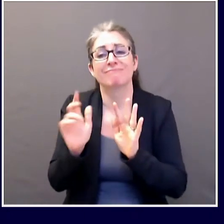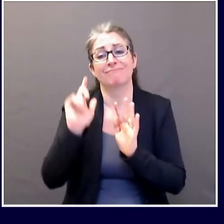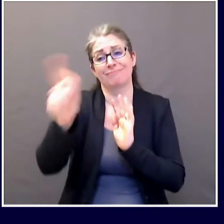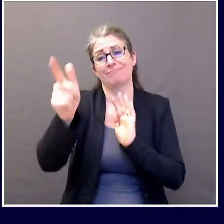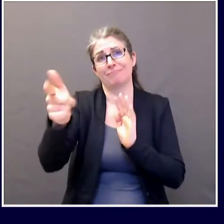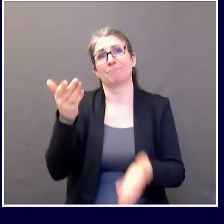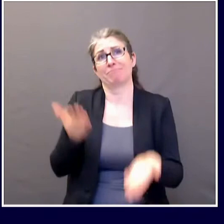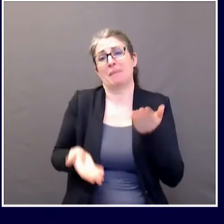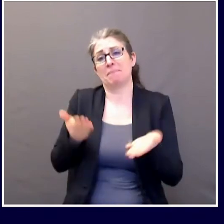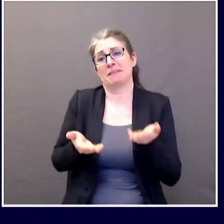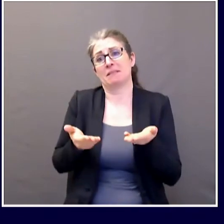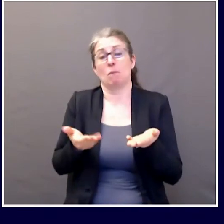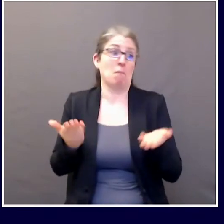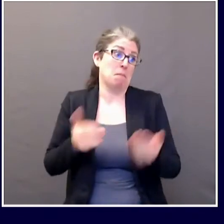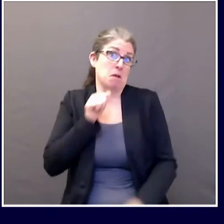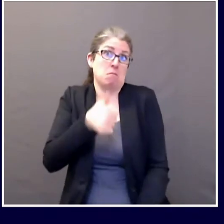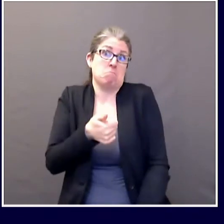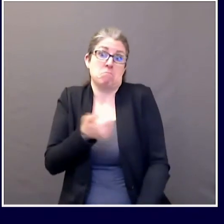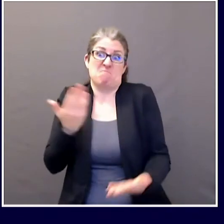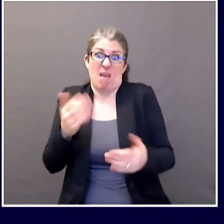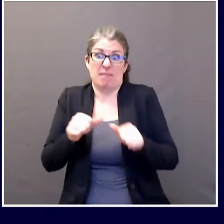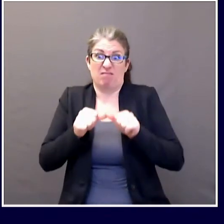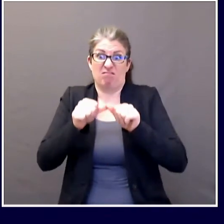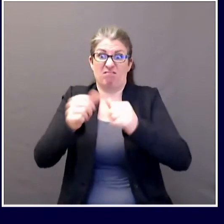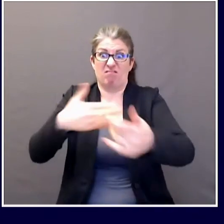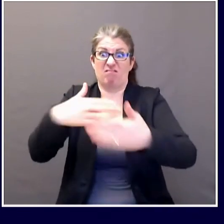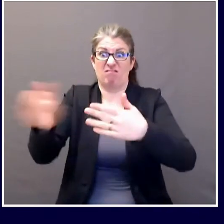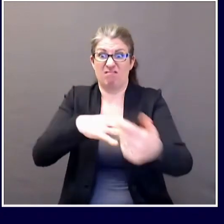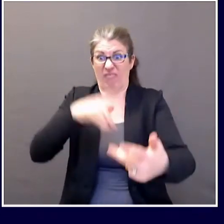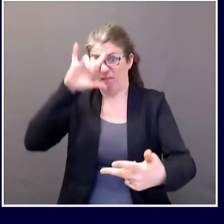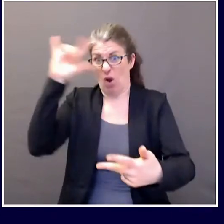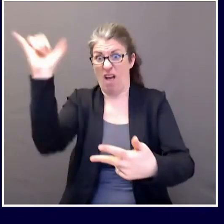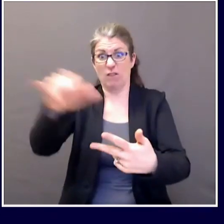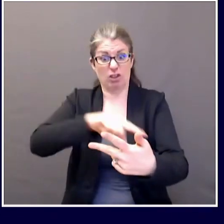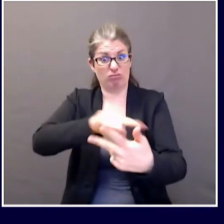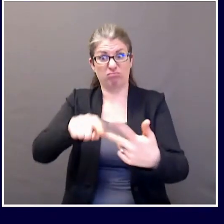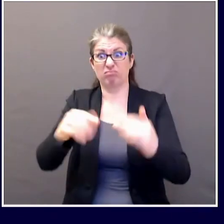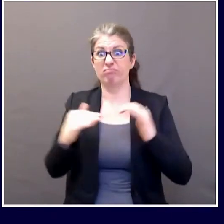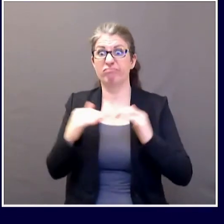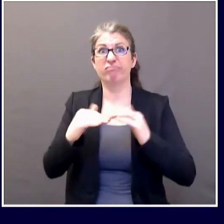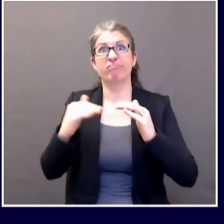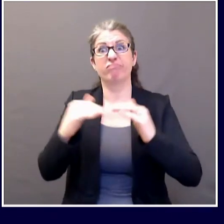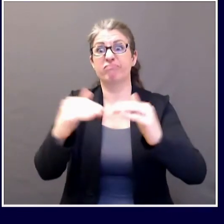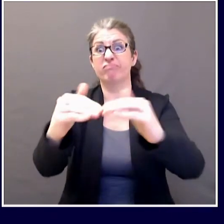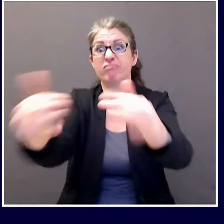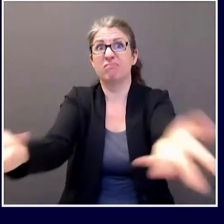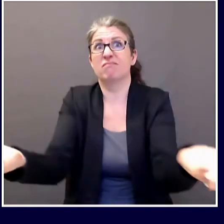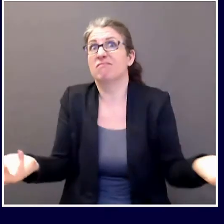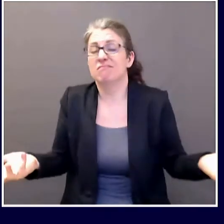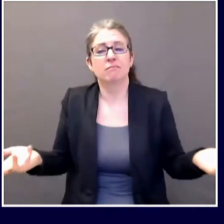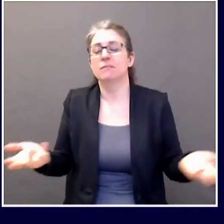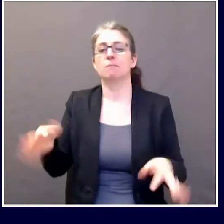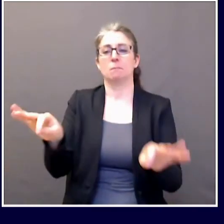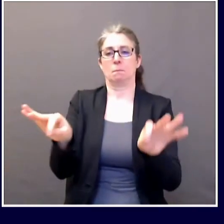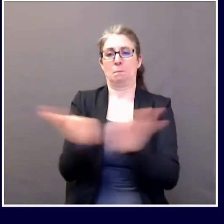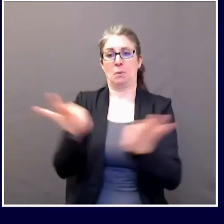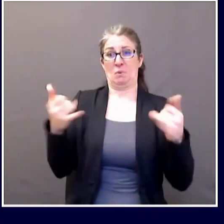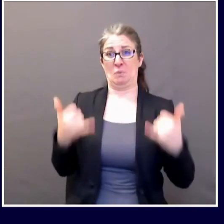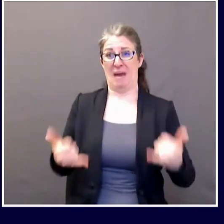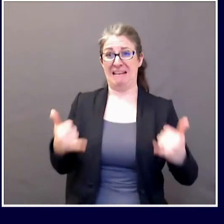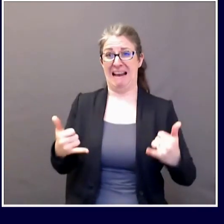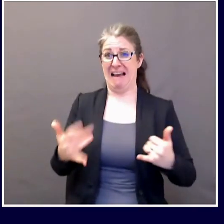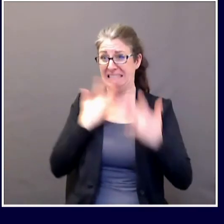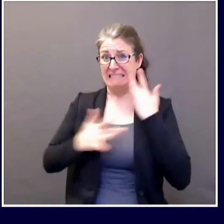best thing that you can do. So with that, I'm going to turn things over to our colleagues in the media this afternoon. The first question goes to Patrick